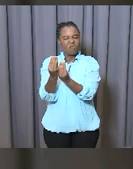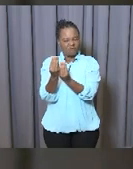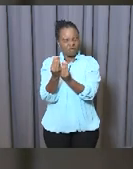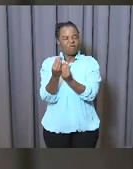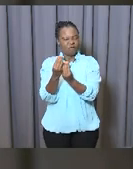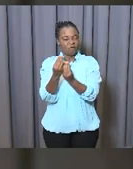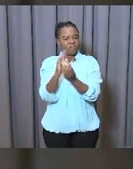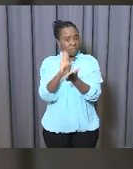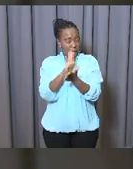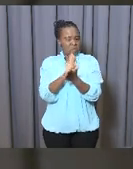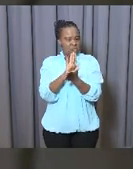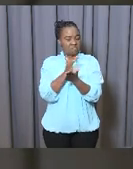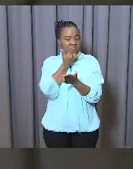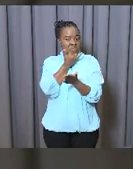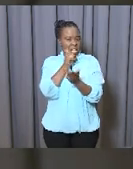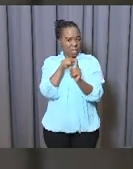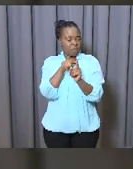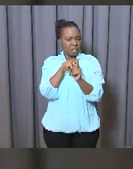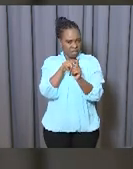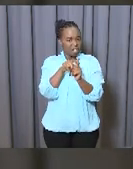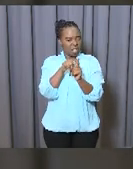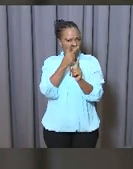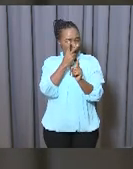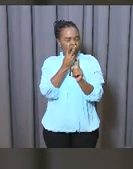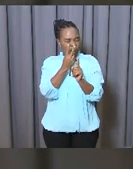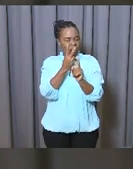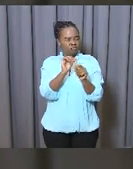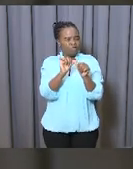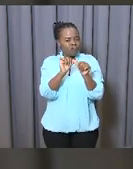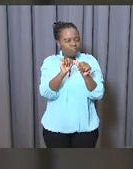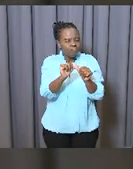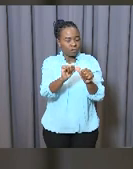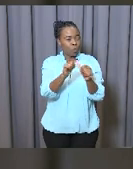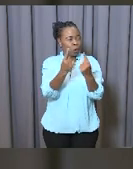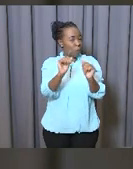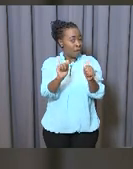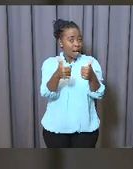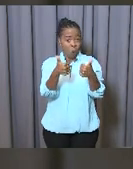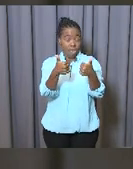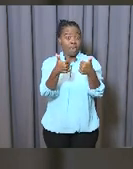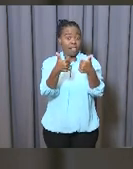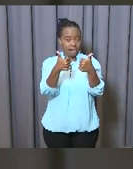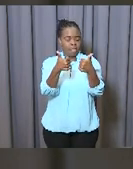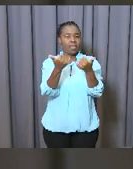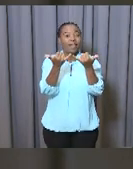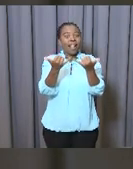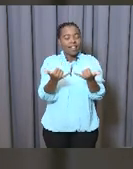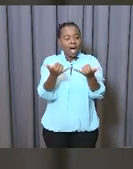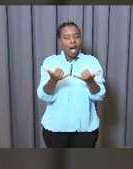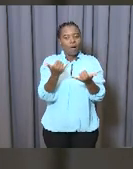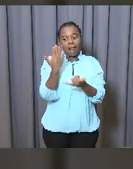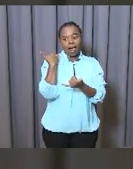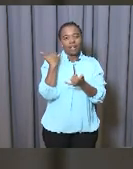impressive. It looks like you are able to maintain it, and you are doing well. Now, the president last